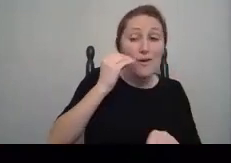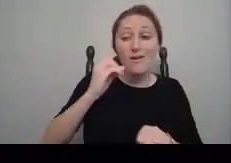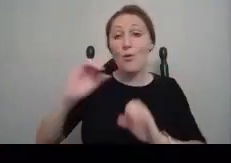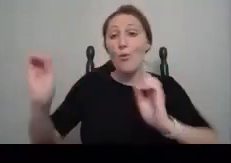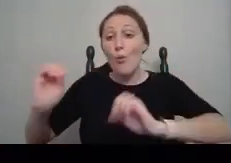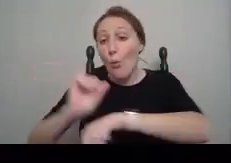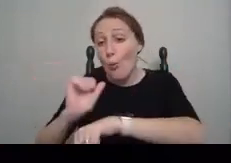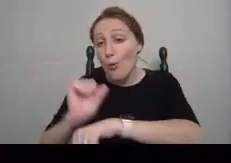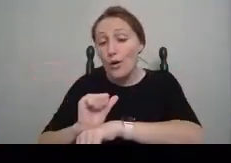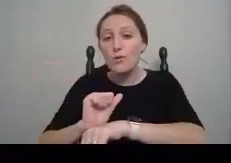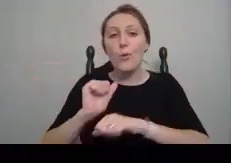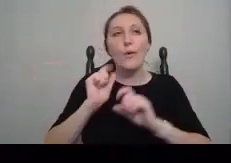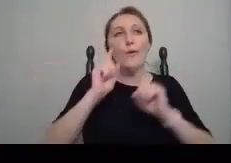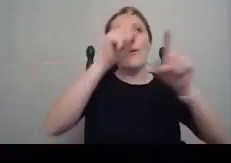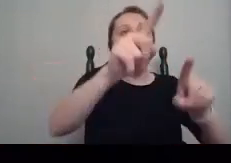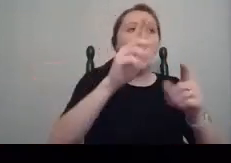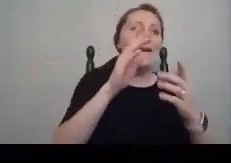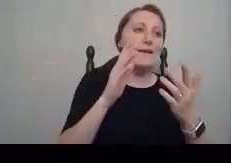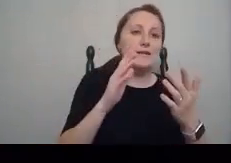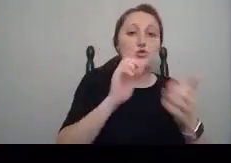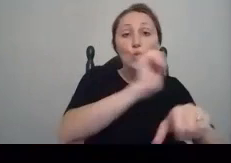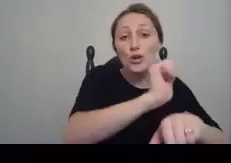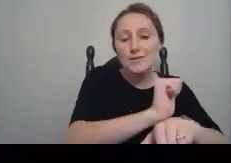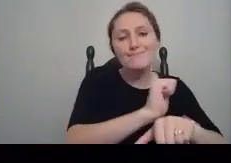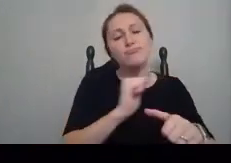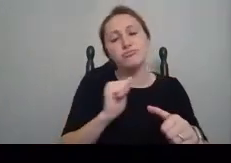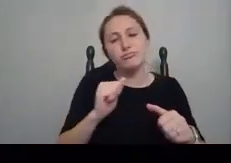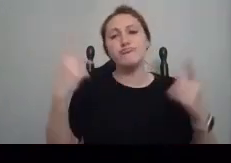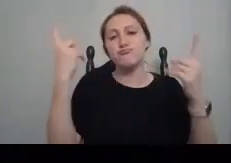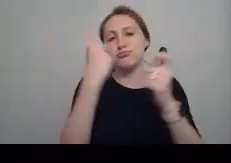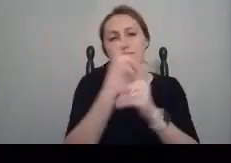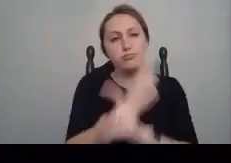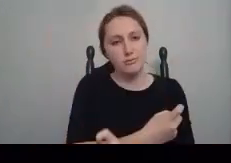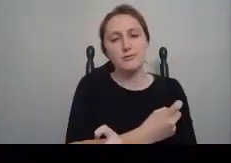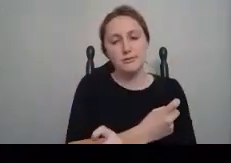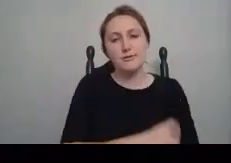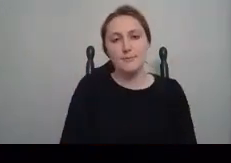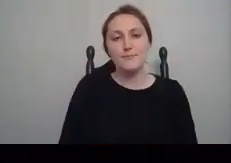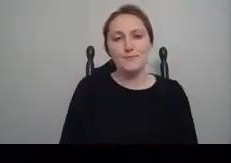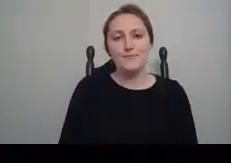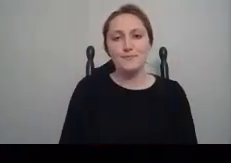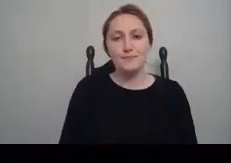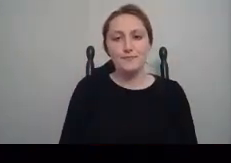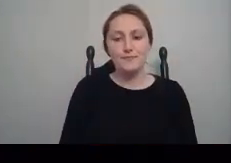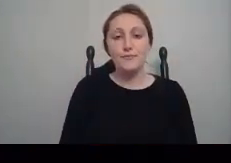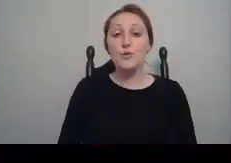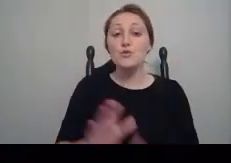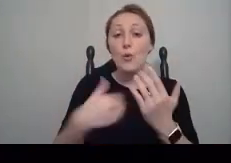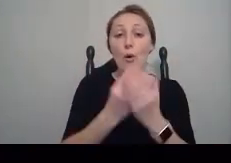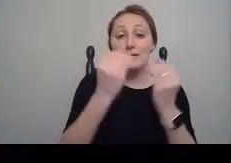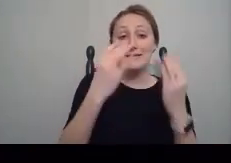in, those create incredible complications. So all of our teachers and me and I will